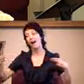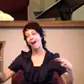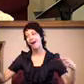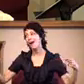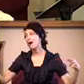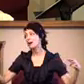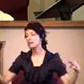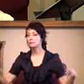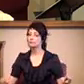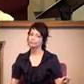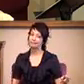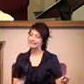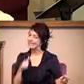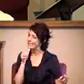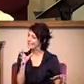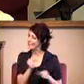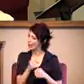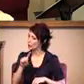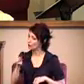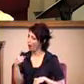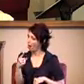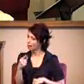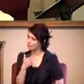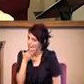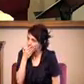She didn't get her dollar, but